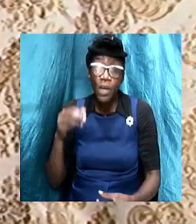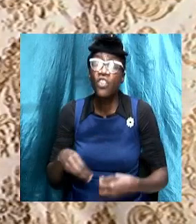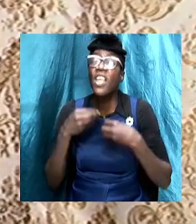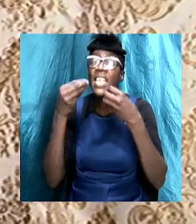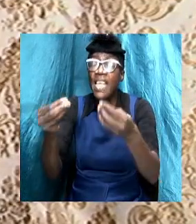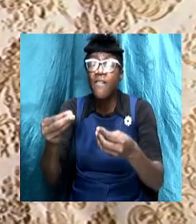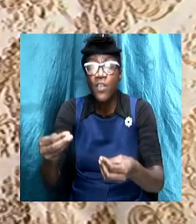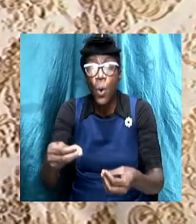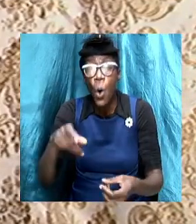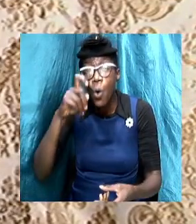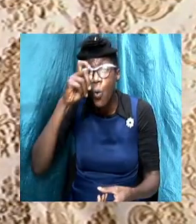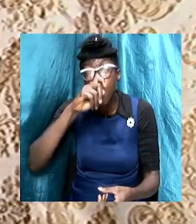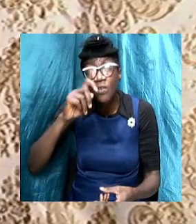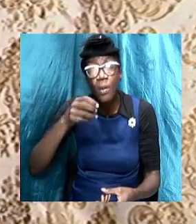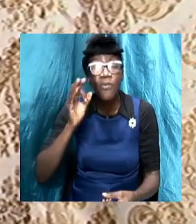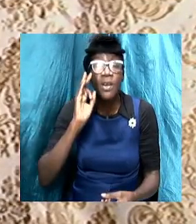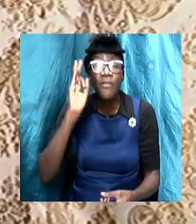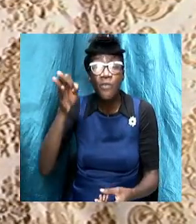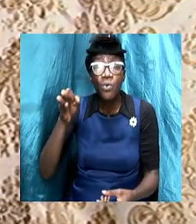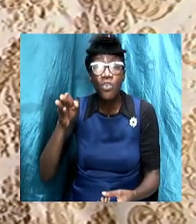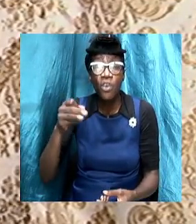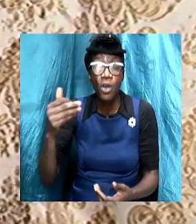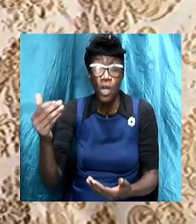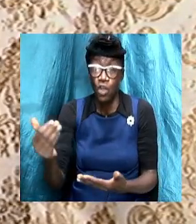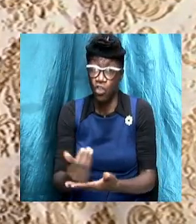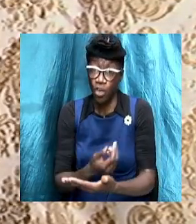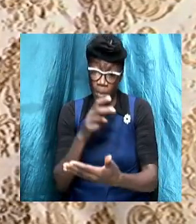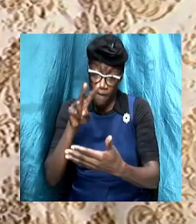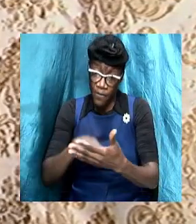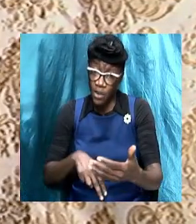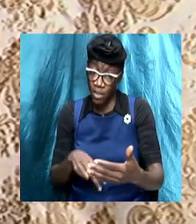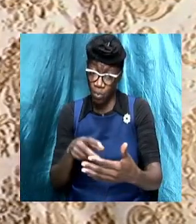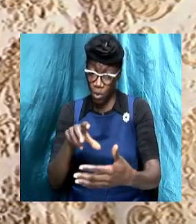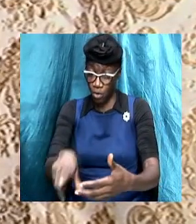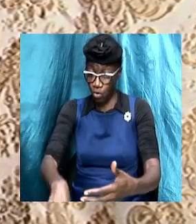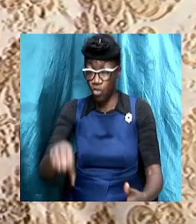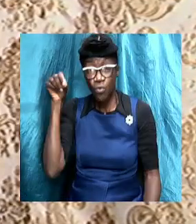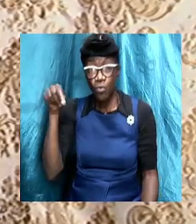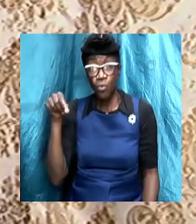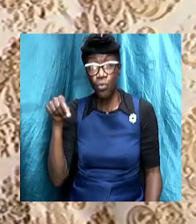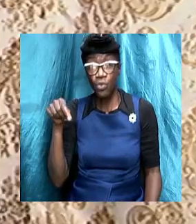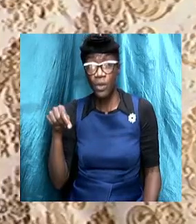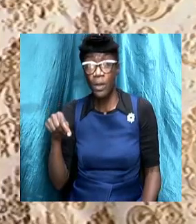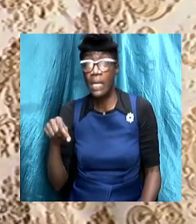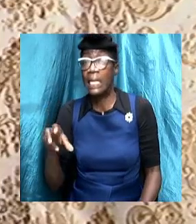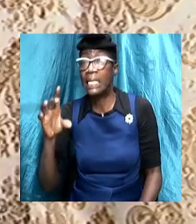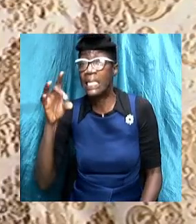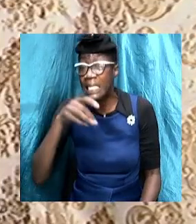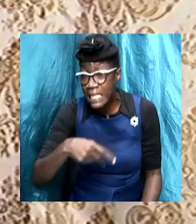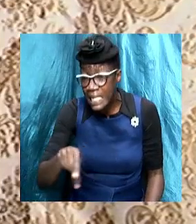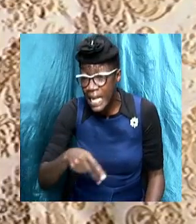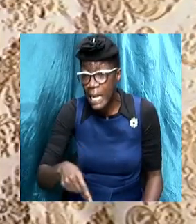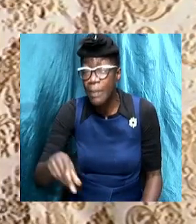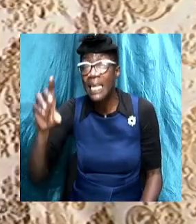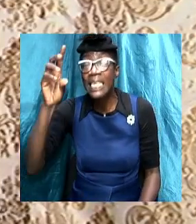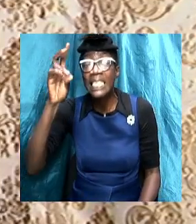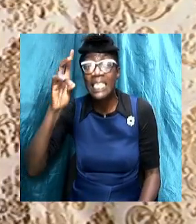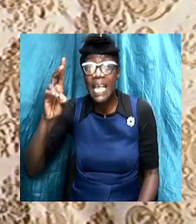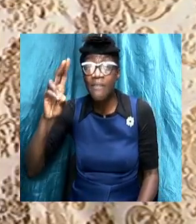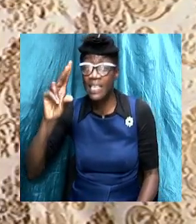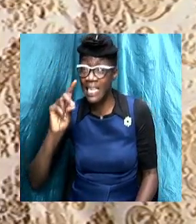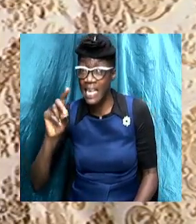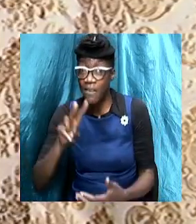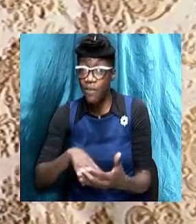wisdom for the future. And there are a few verses I want to pick out from Psalm chapter 78, from verse 1 to 8. For example,